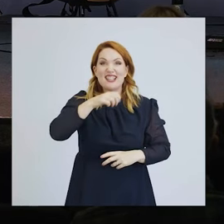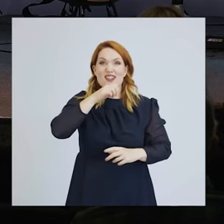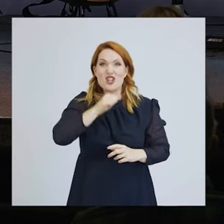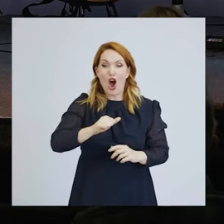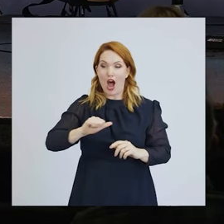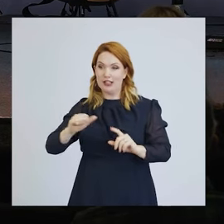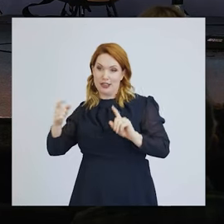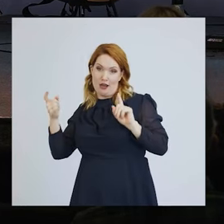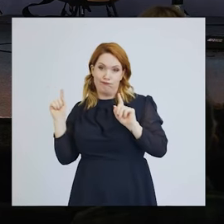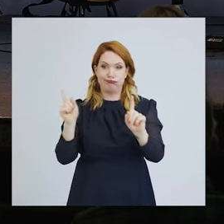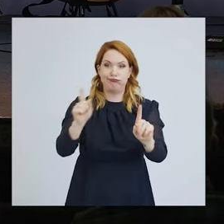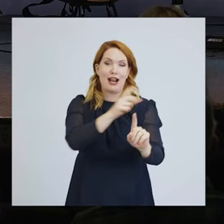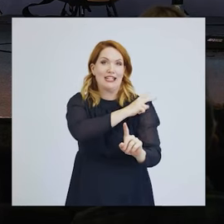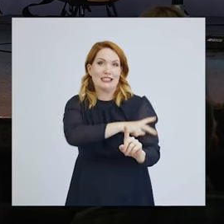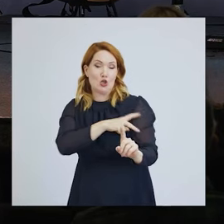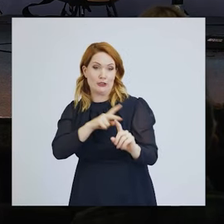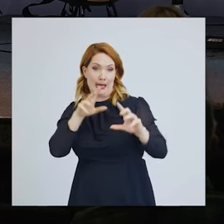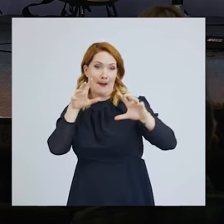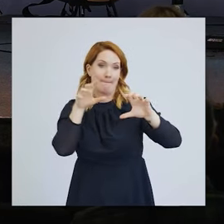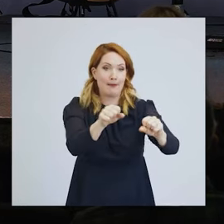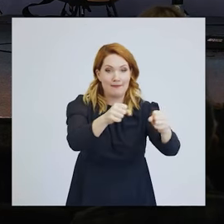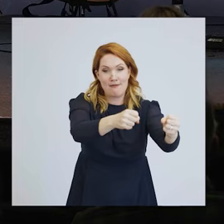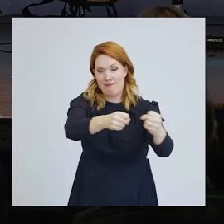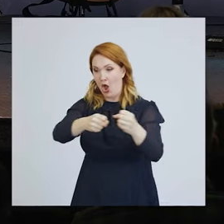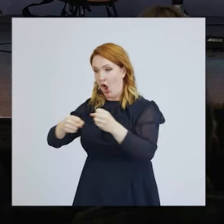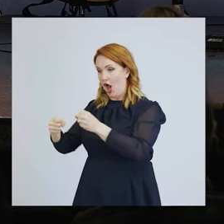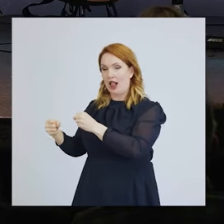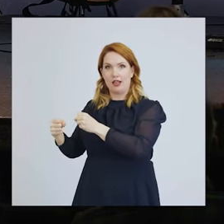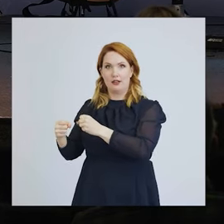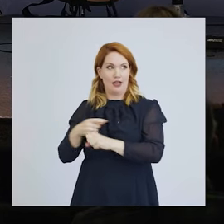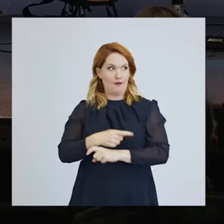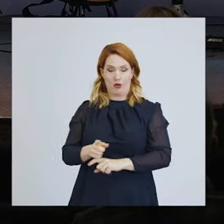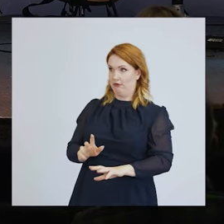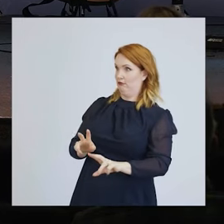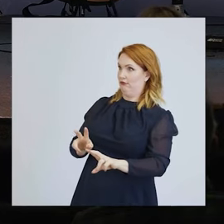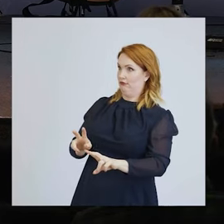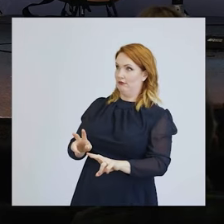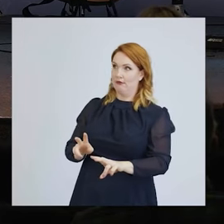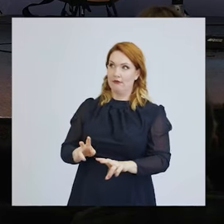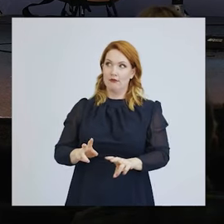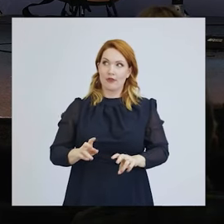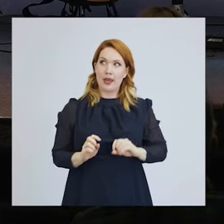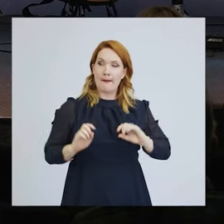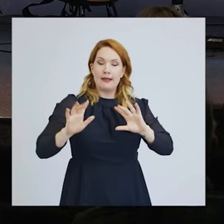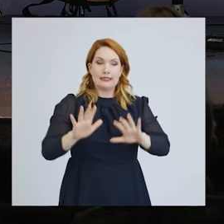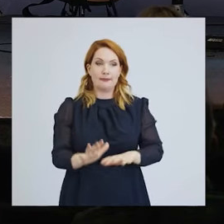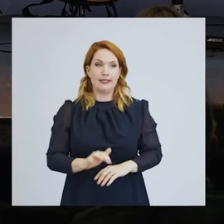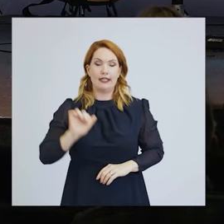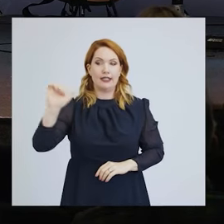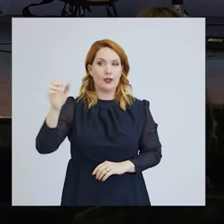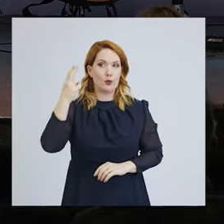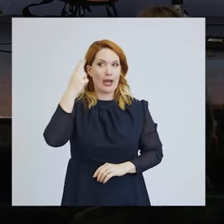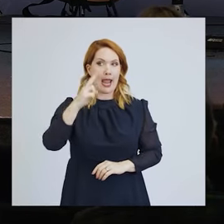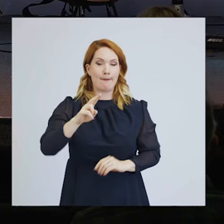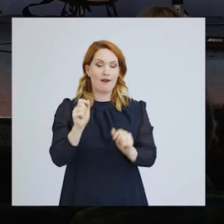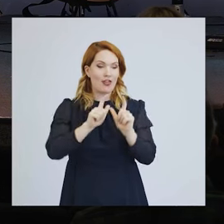"Ah!" And then 6 of these guys just come that was security, and they grab him off the stage and pull him back down. And everyone's a bit freaked, and then they keep